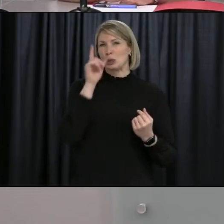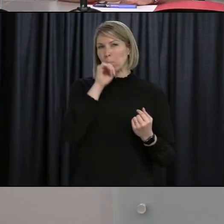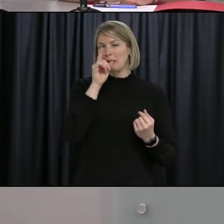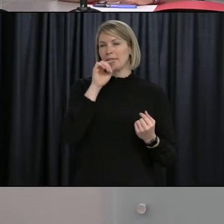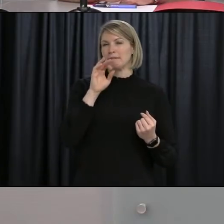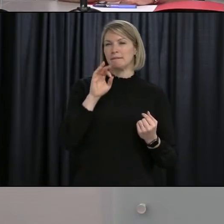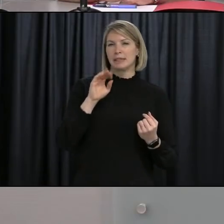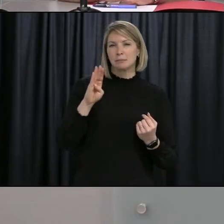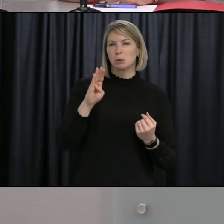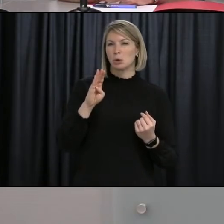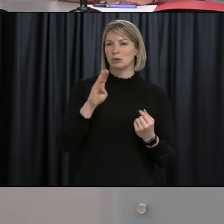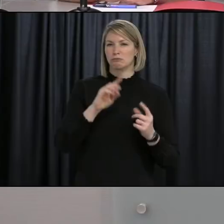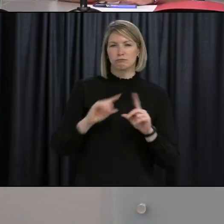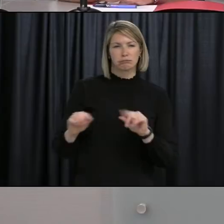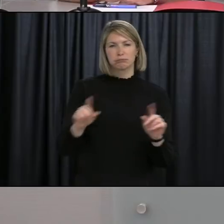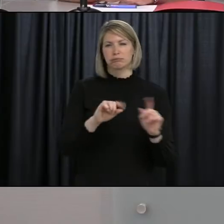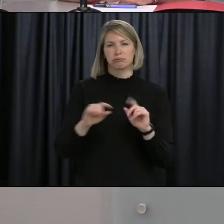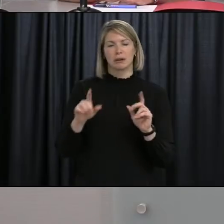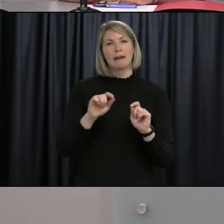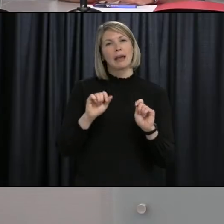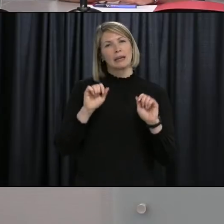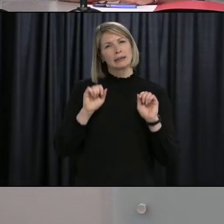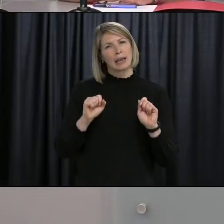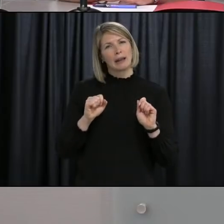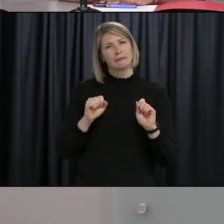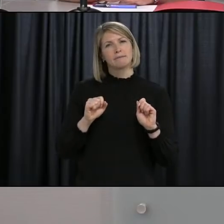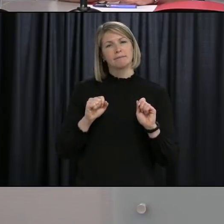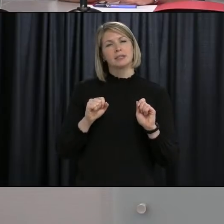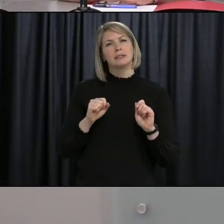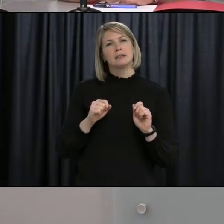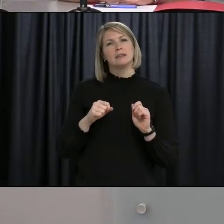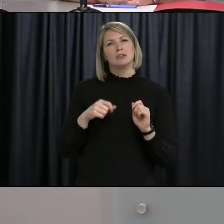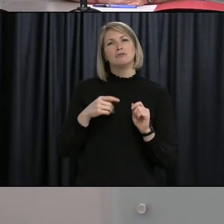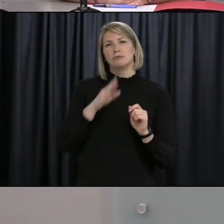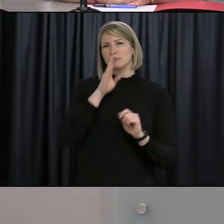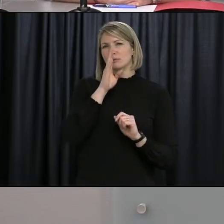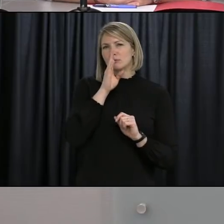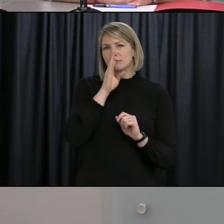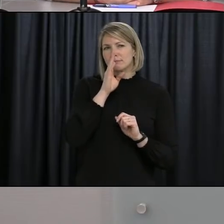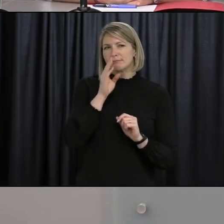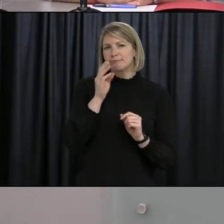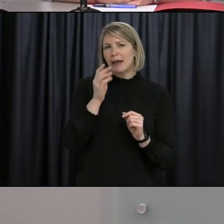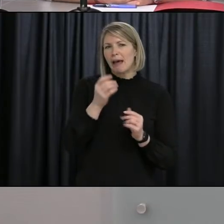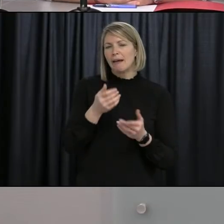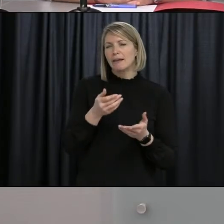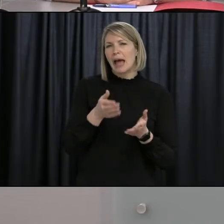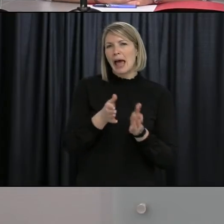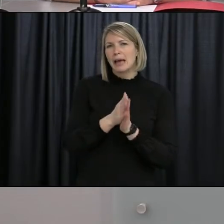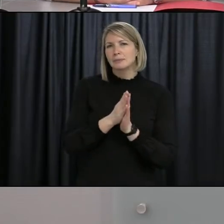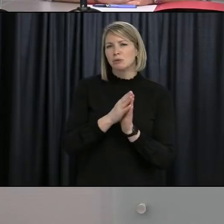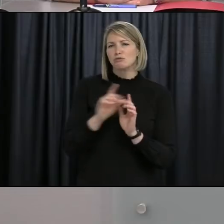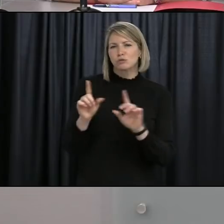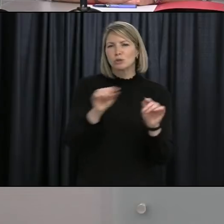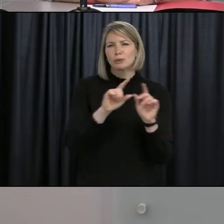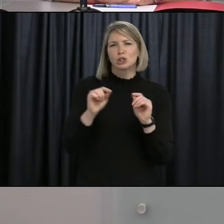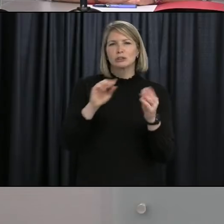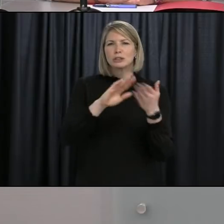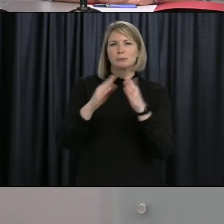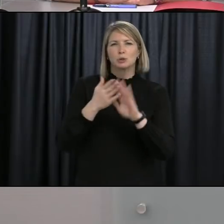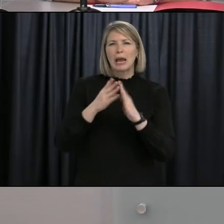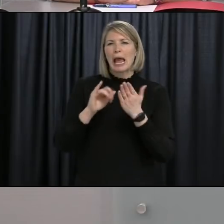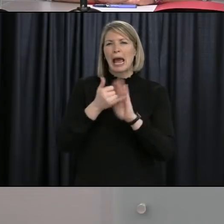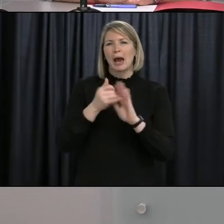that has had on individuals and the community as a whole? Some of the rumors towards the community as a whole?